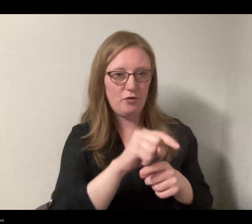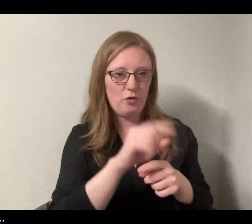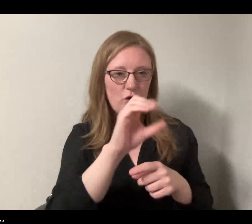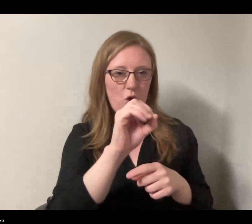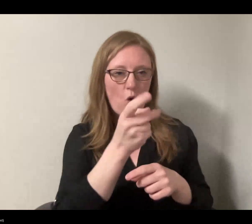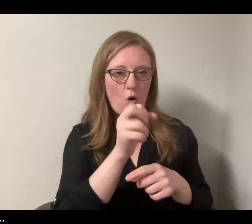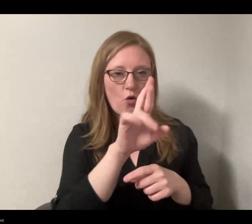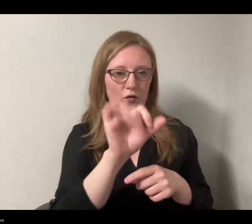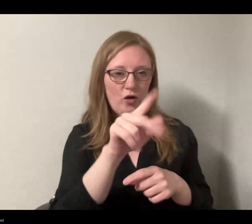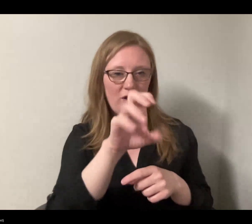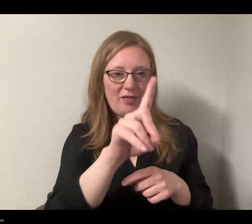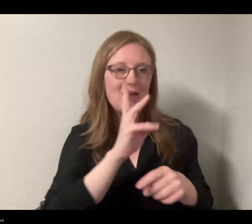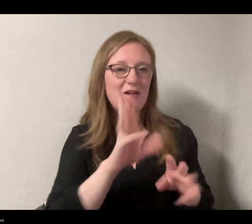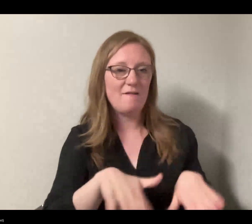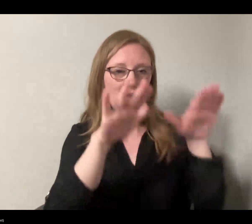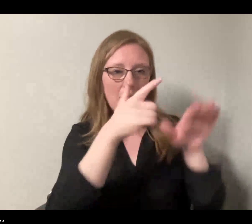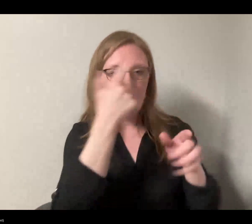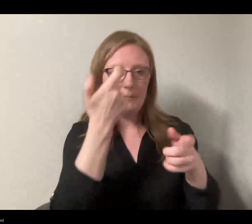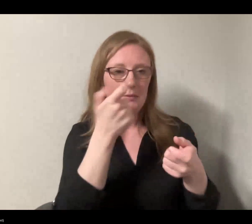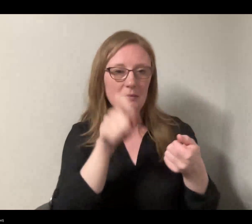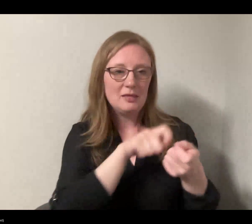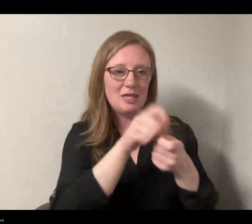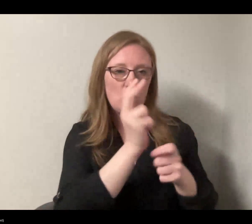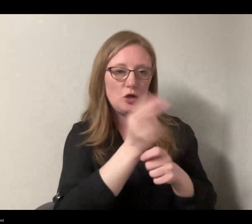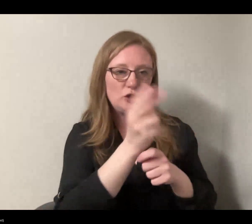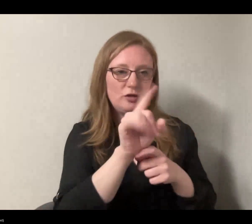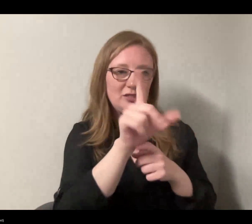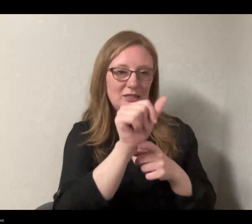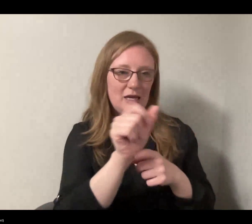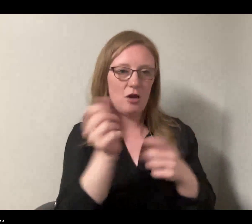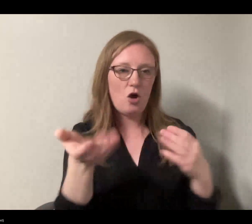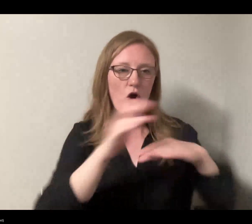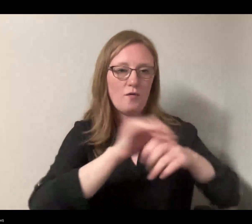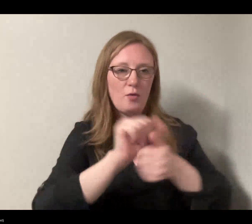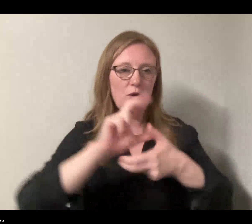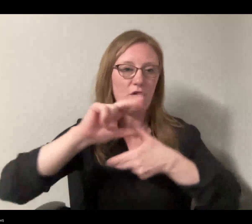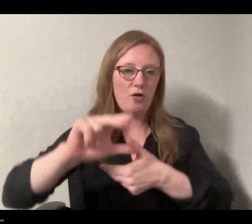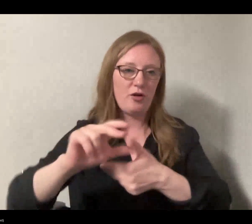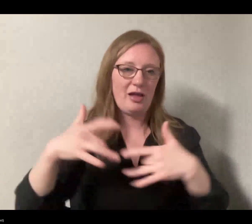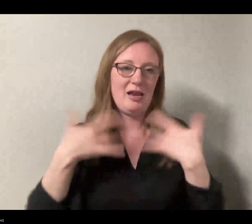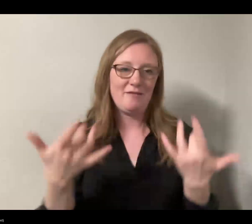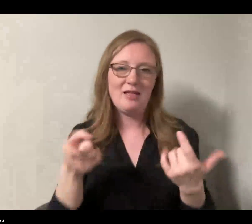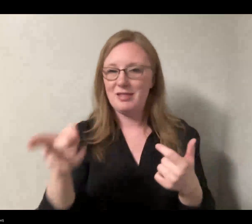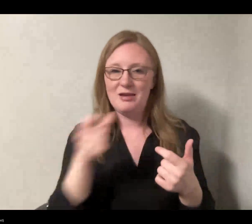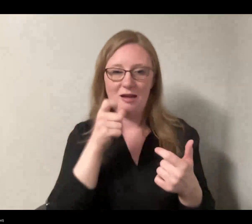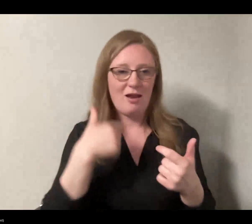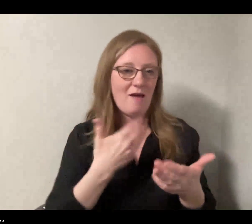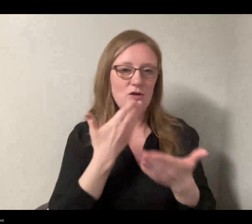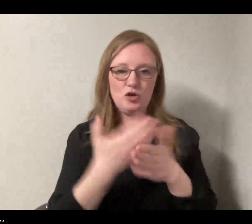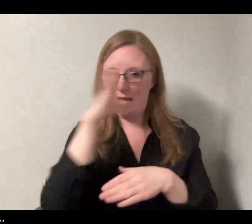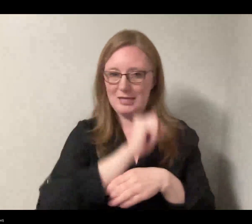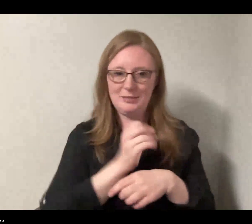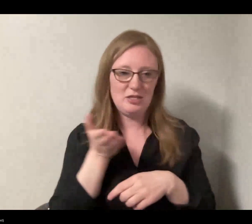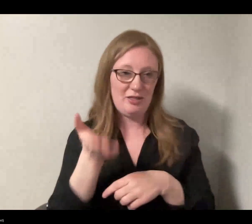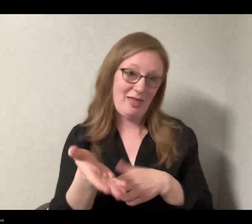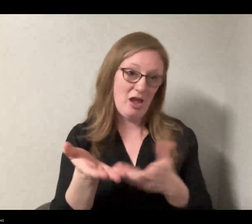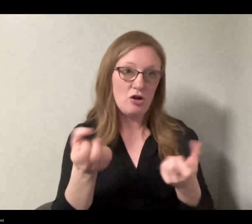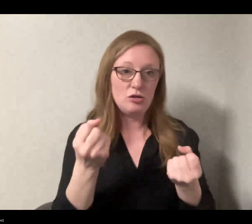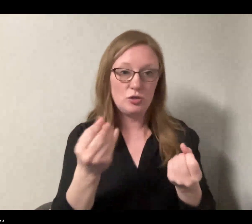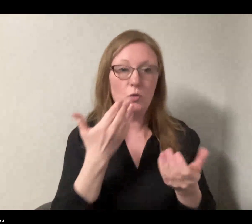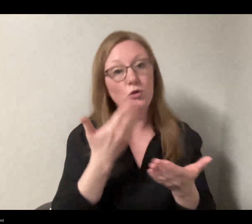flooding, particularly because their historical data overlapped with a hurricane event, so they don't have a good estimate there. So it's